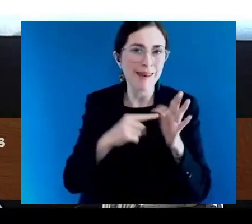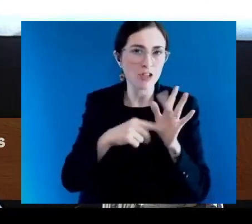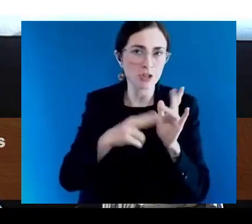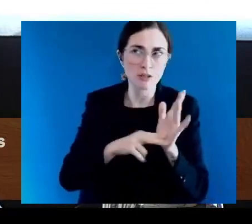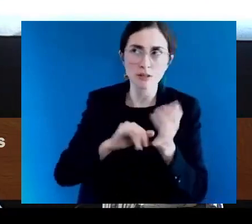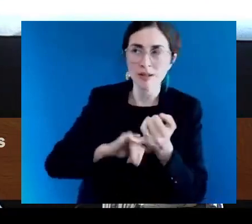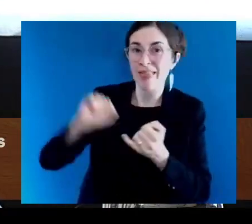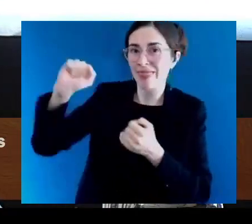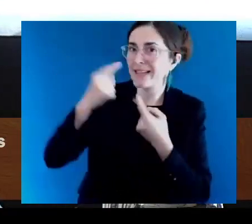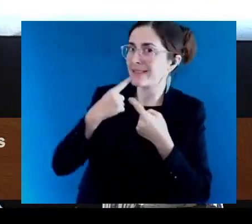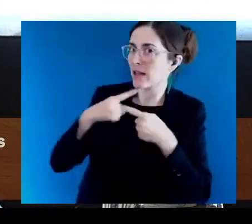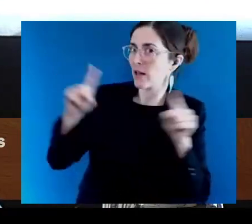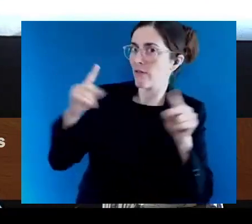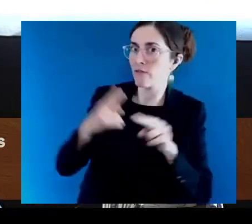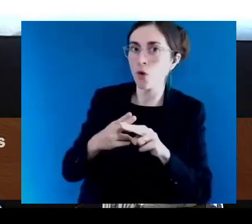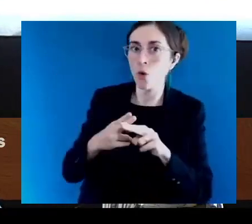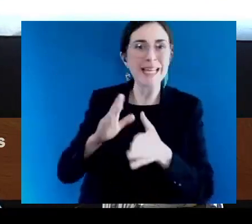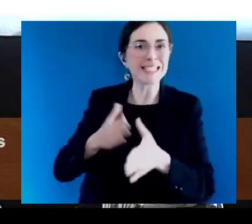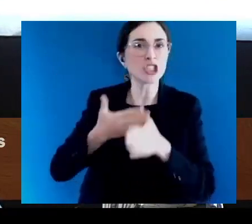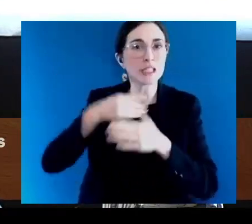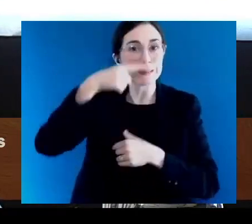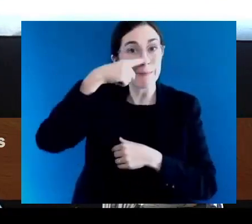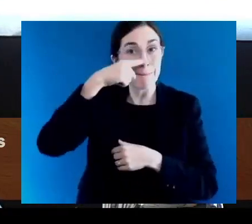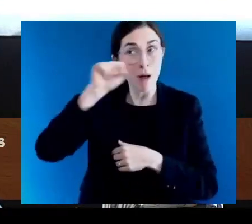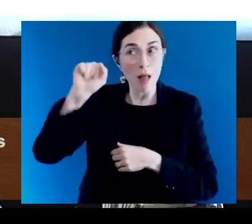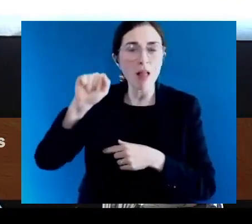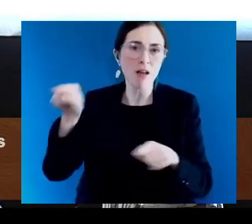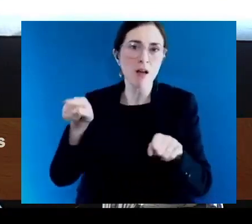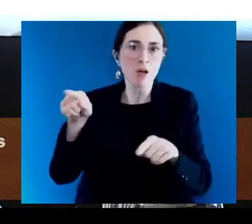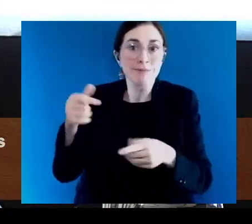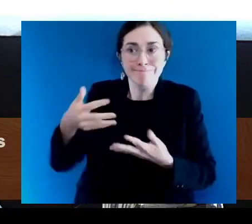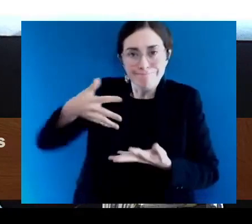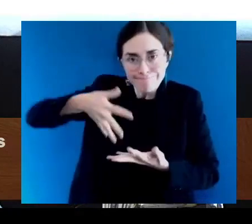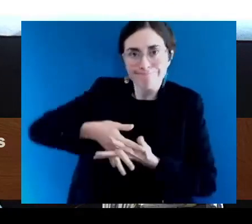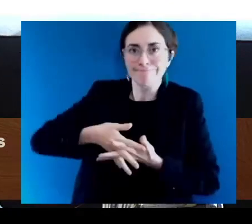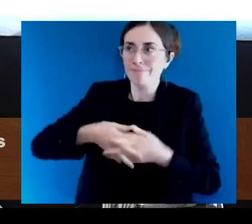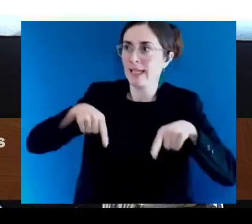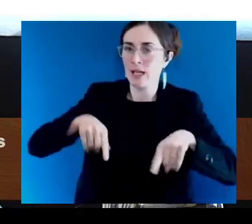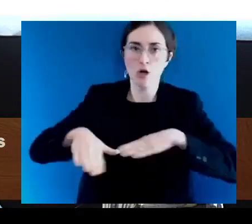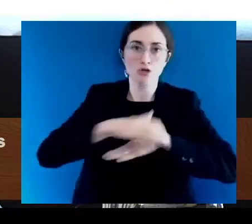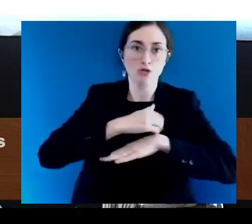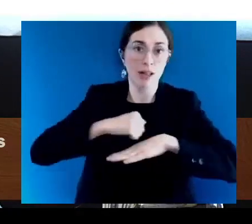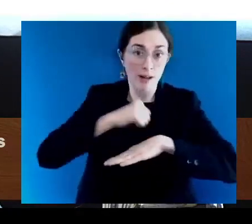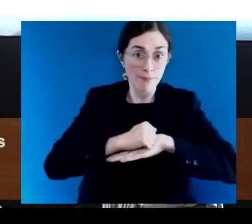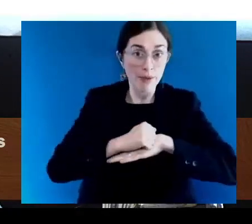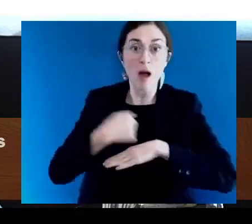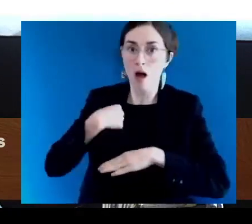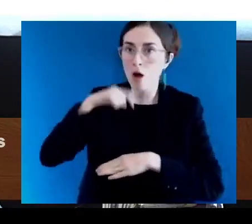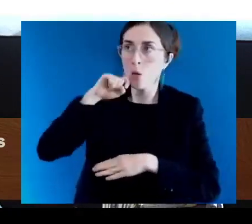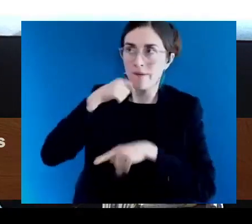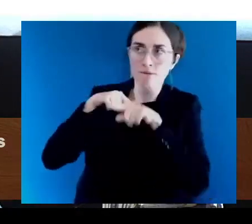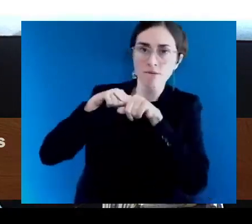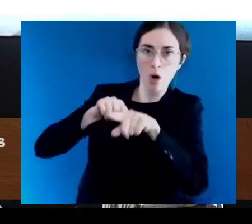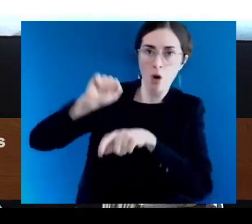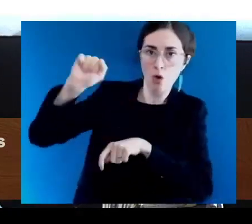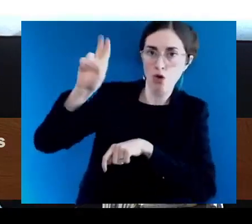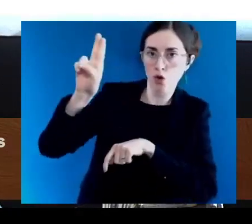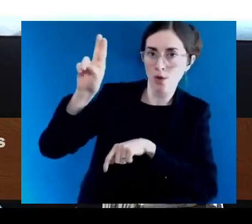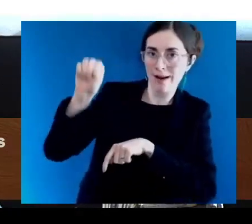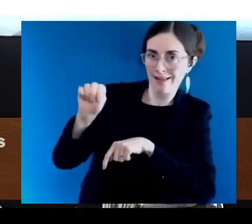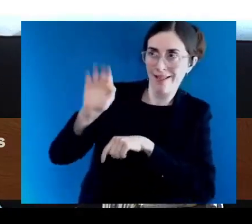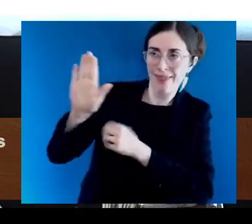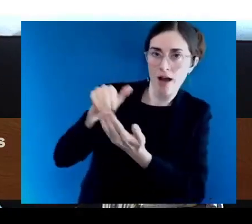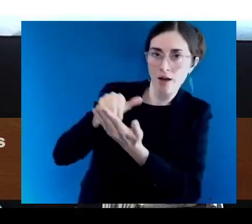Declaration for Indigenous Peoples. So that is something that is guiding my approach, the department's approach, and